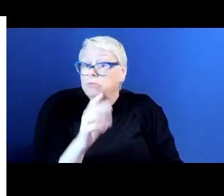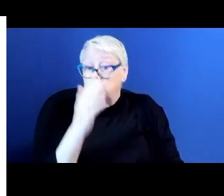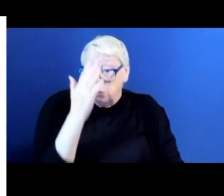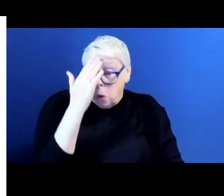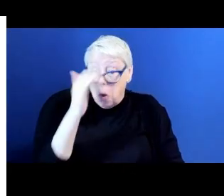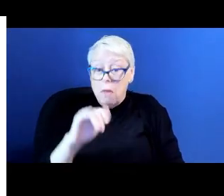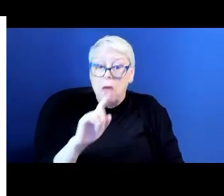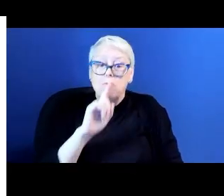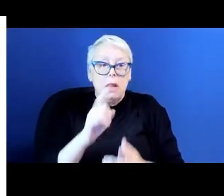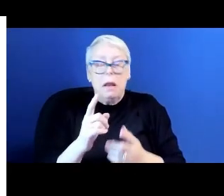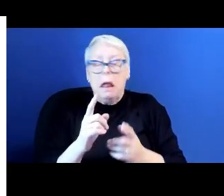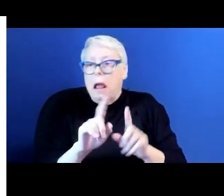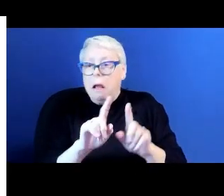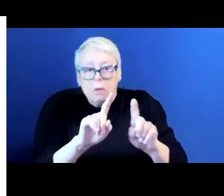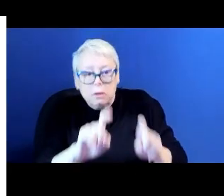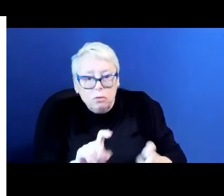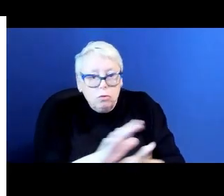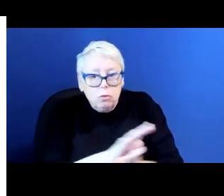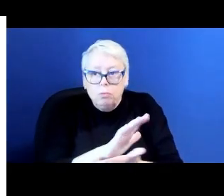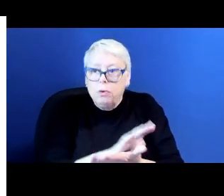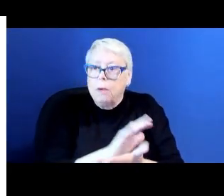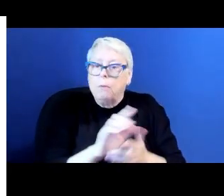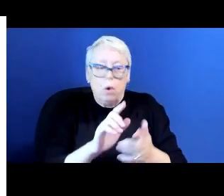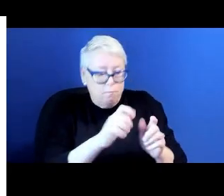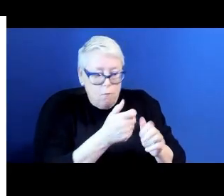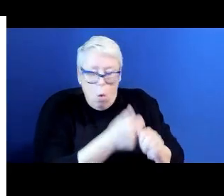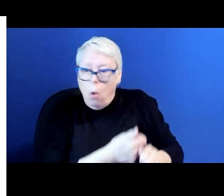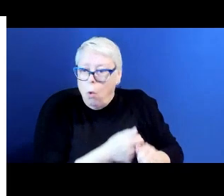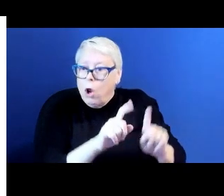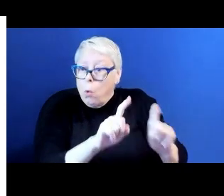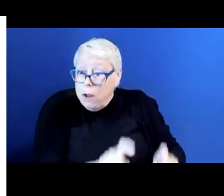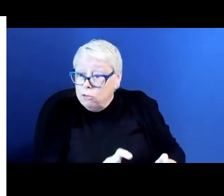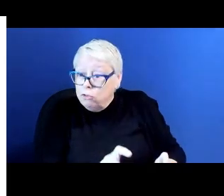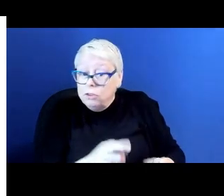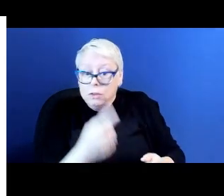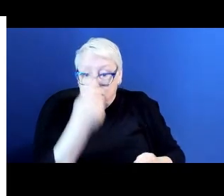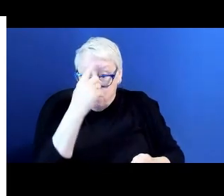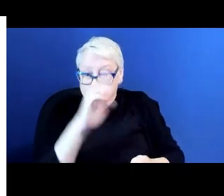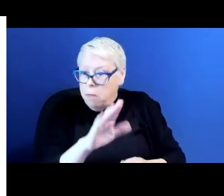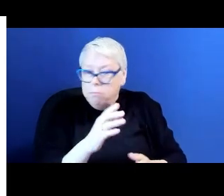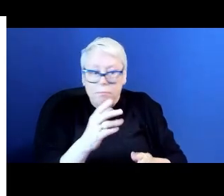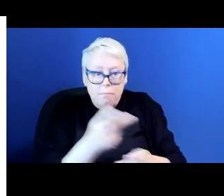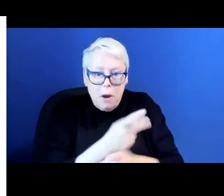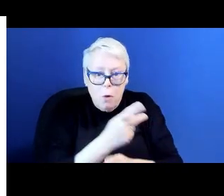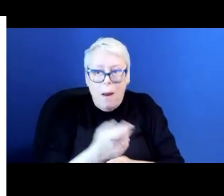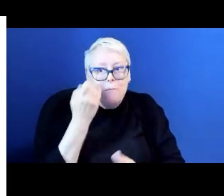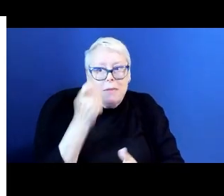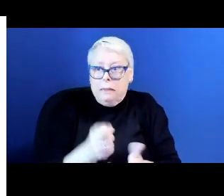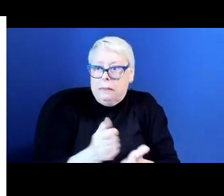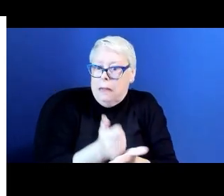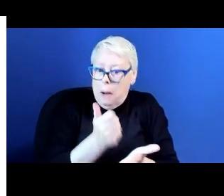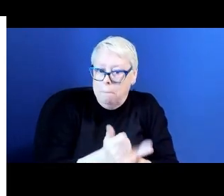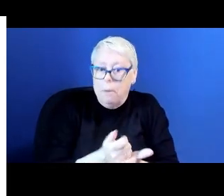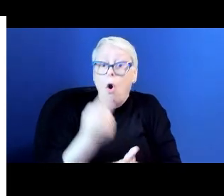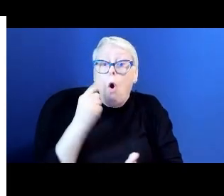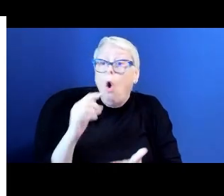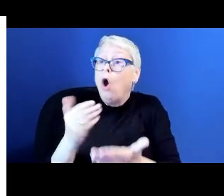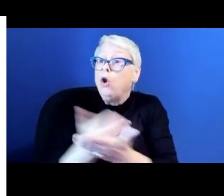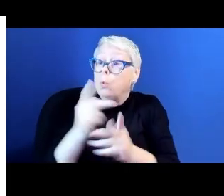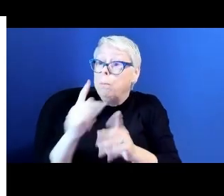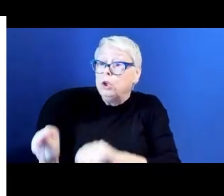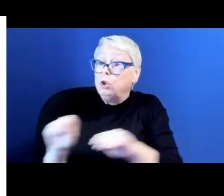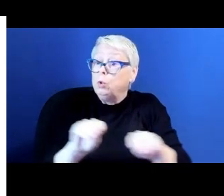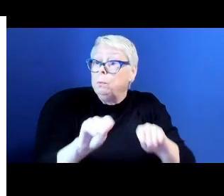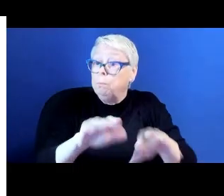or providing formula to a new mom, providing empowerment and training support to a newcomer, in conversation with someone